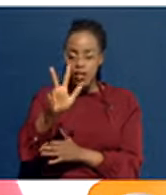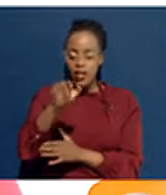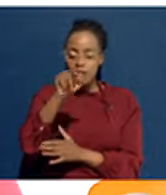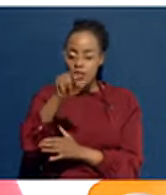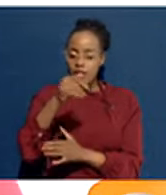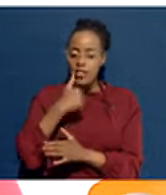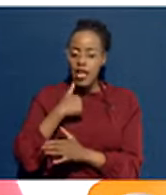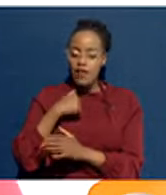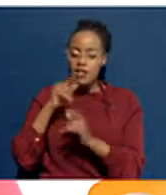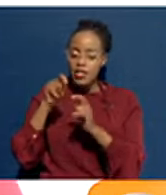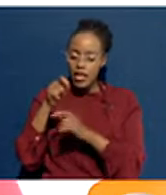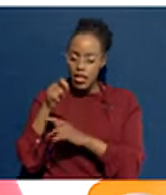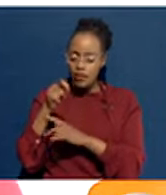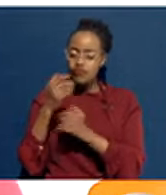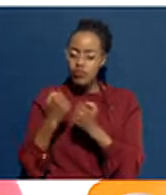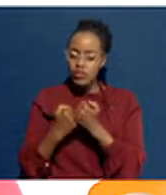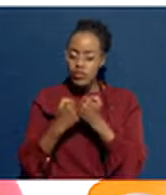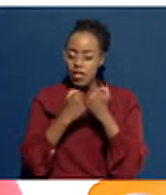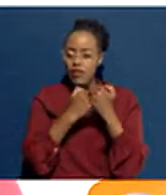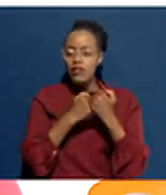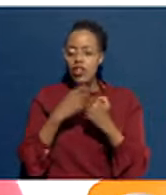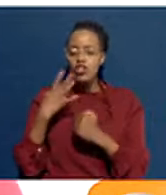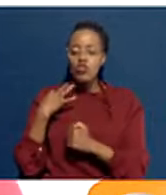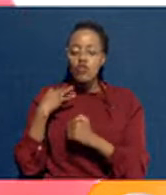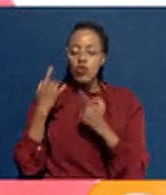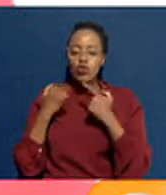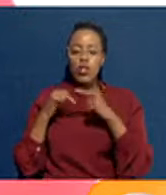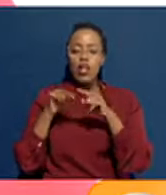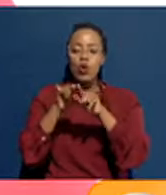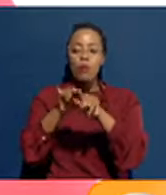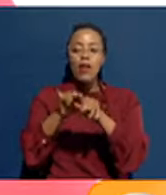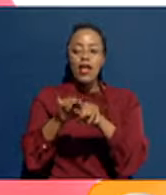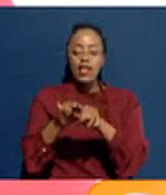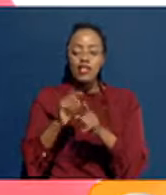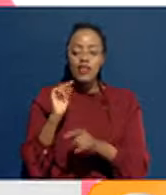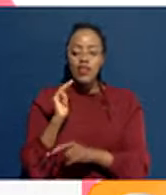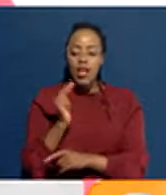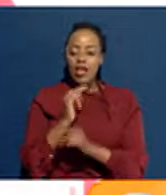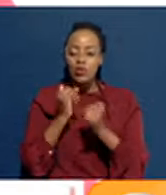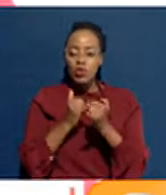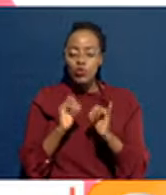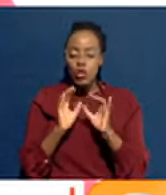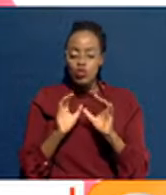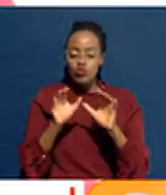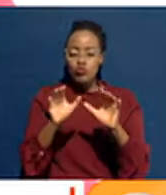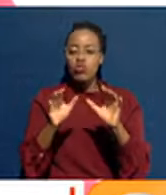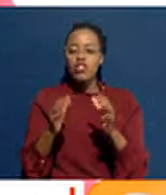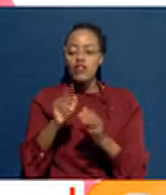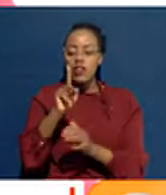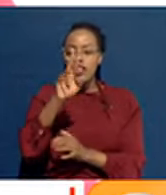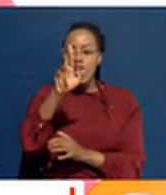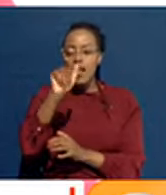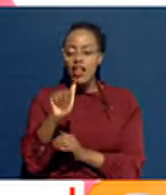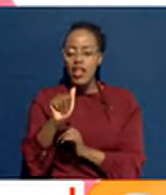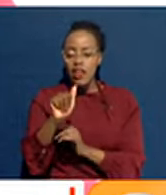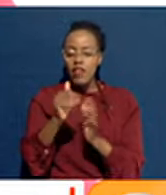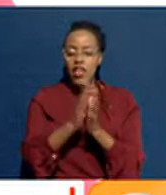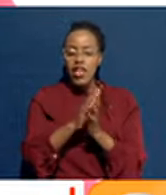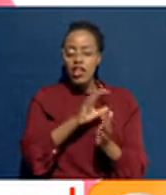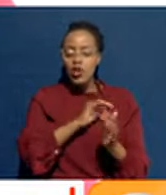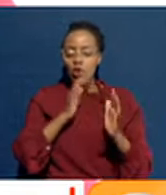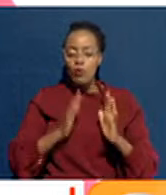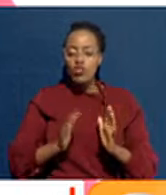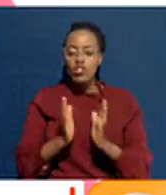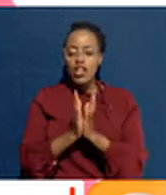also a key pillar in enhancing voluntary compliance. We are trying to push our KRA and Commissioner